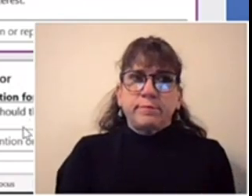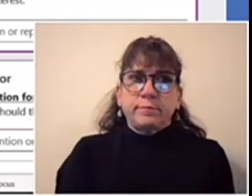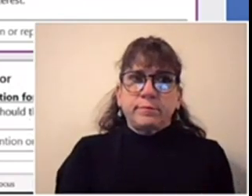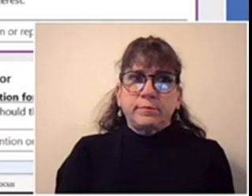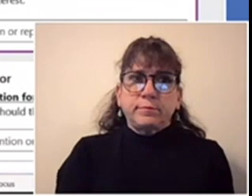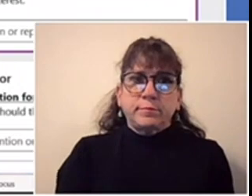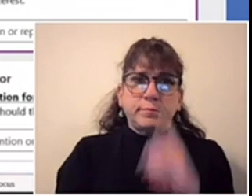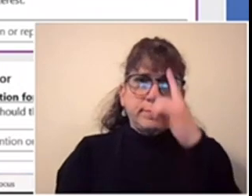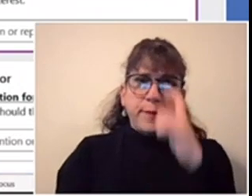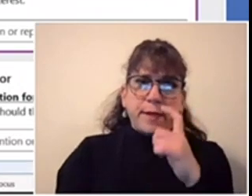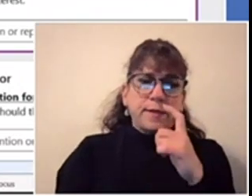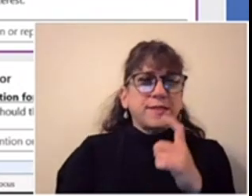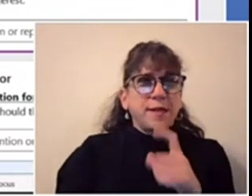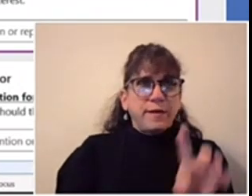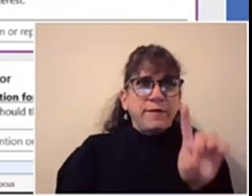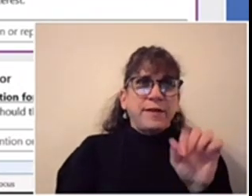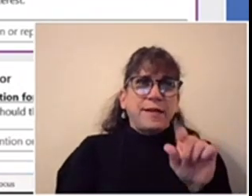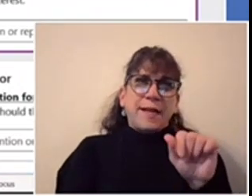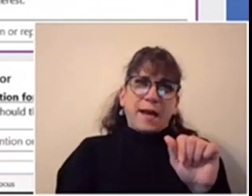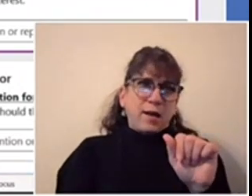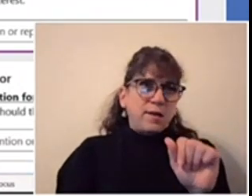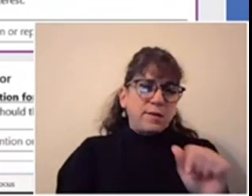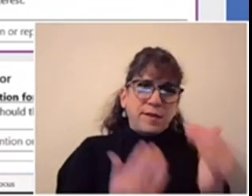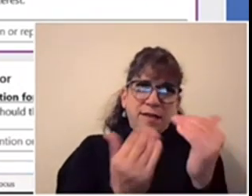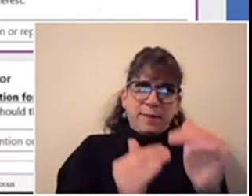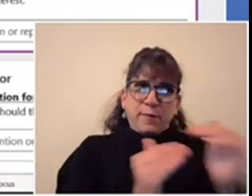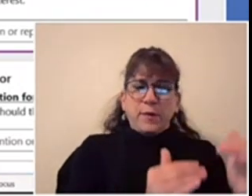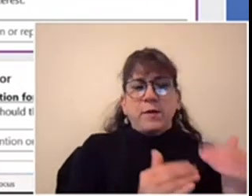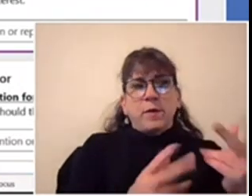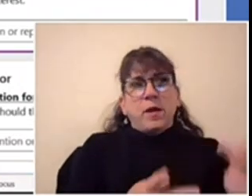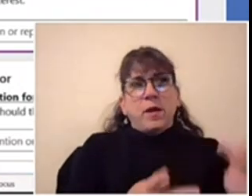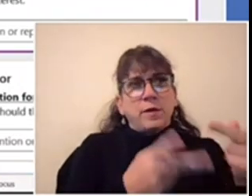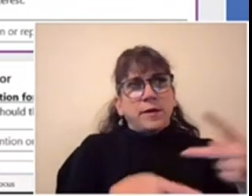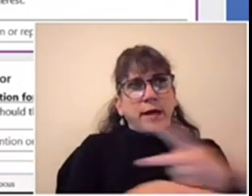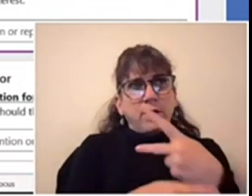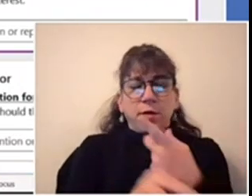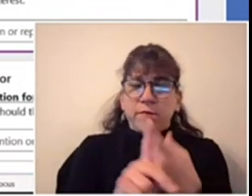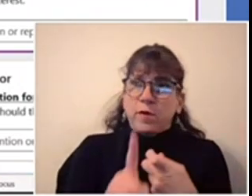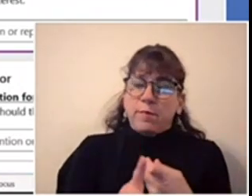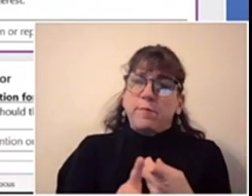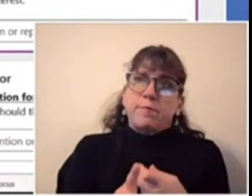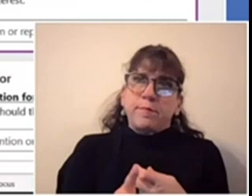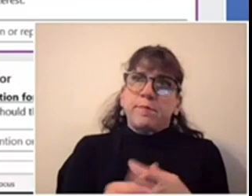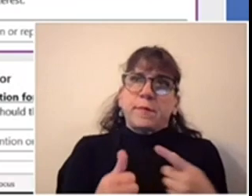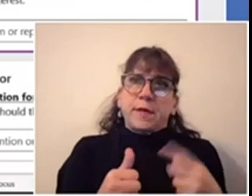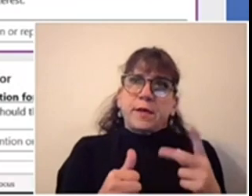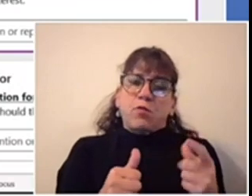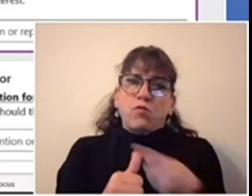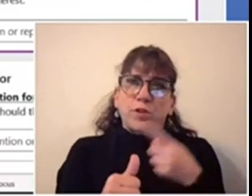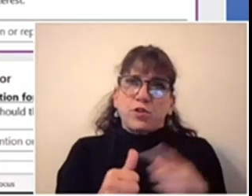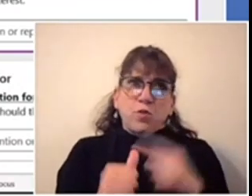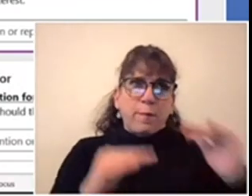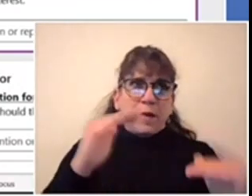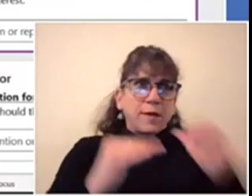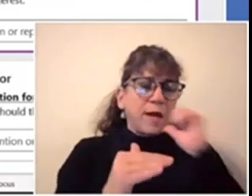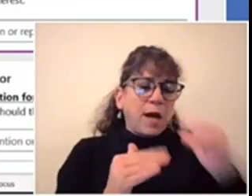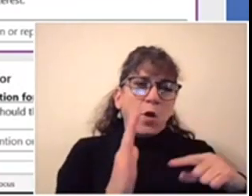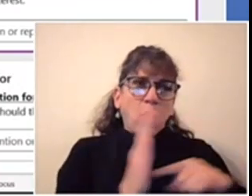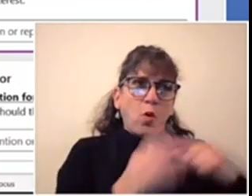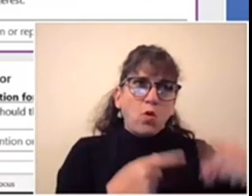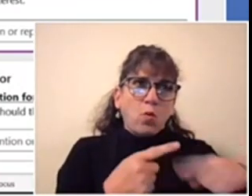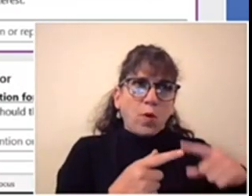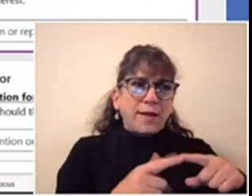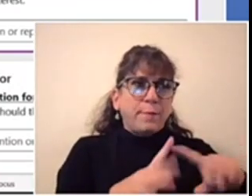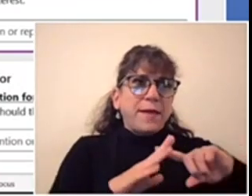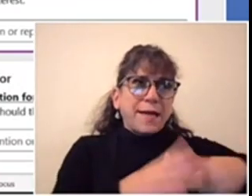Due to data limitations, we propose calculating this off the original principal balance instead of the balance owed upon entering